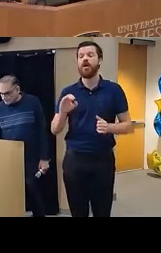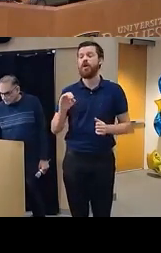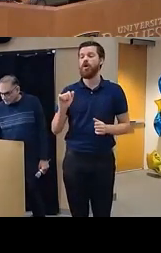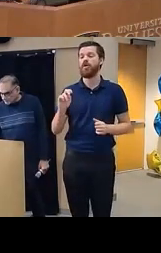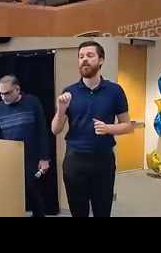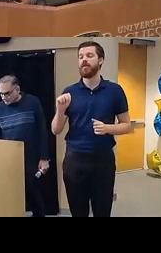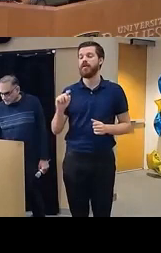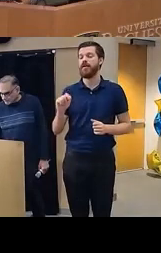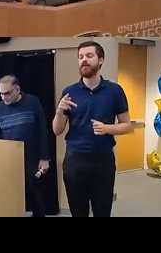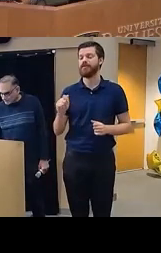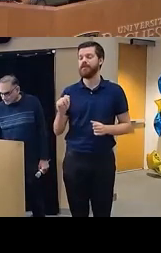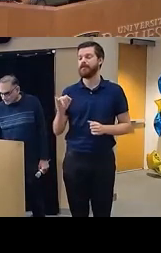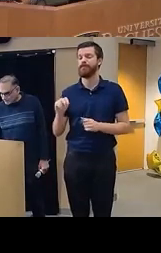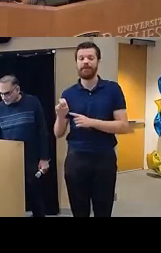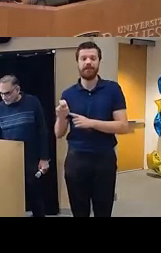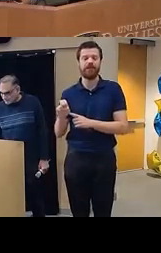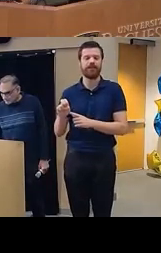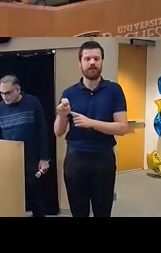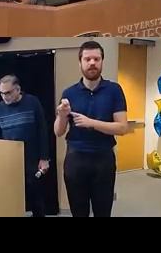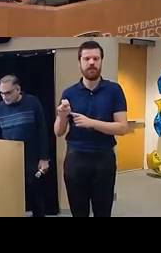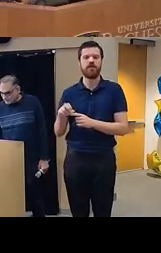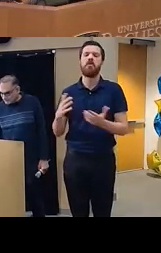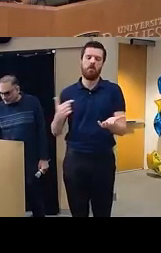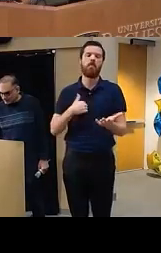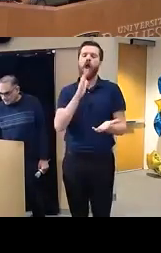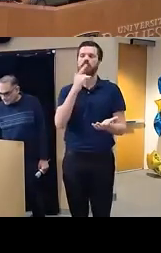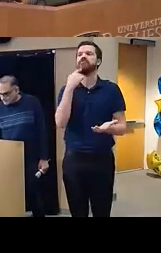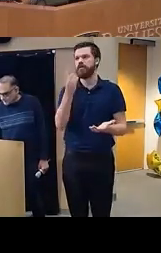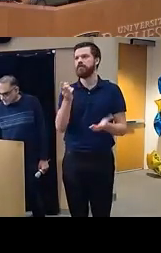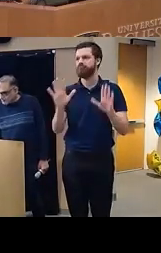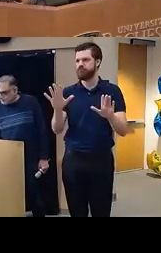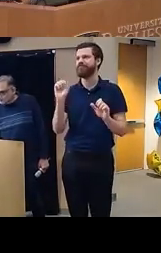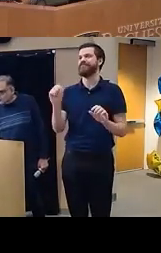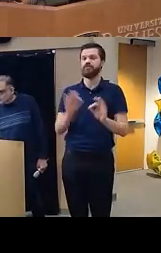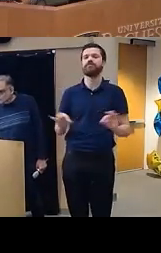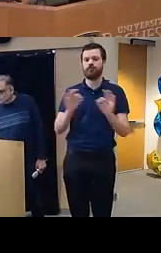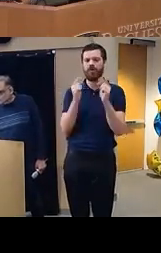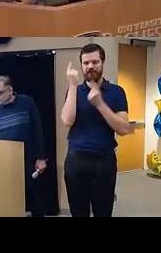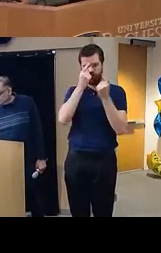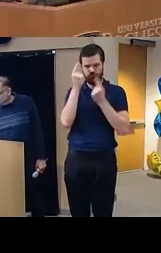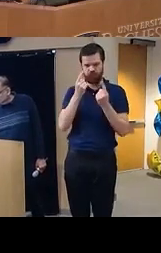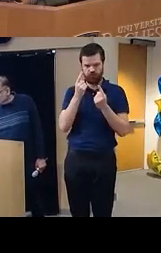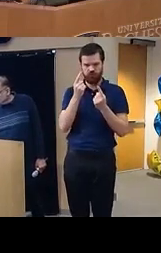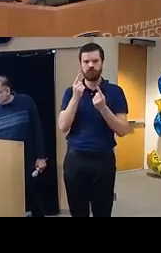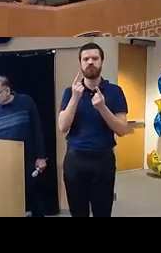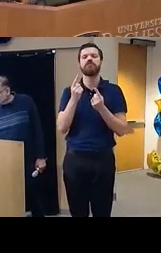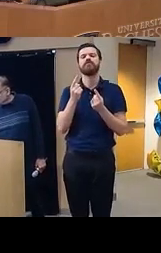olanzapine, et cetera, et cetera. And so I will say that I do think that's very important as considerations. I do think